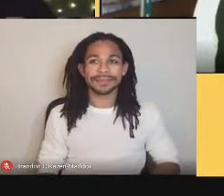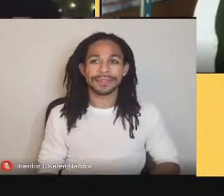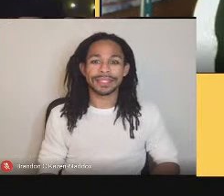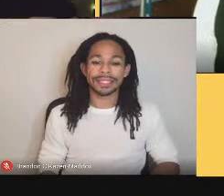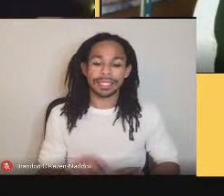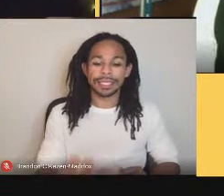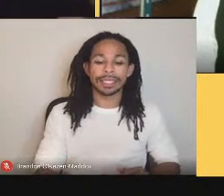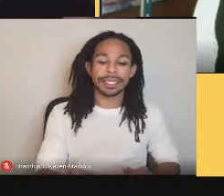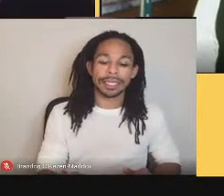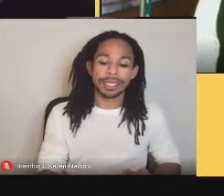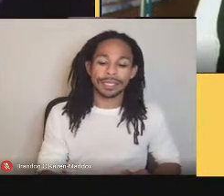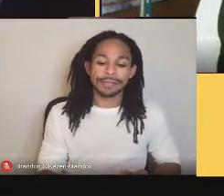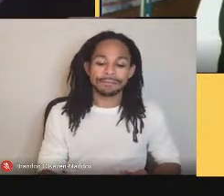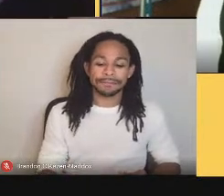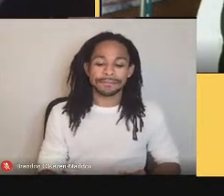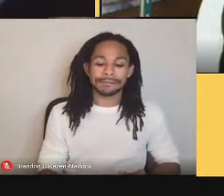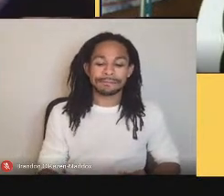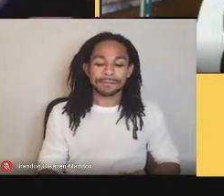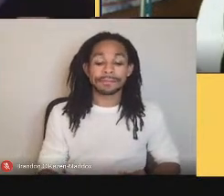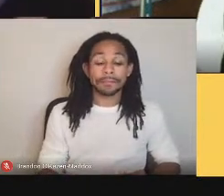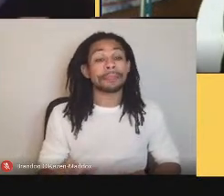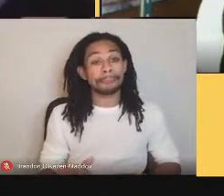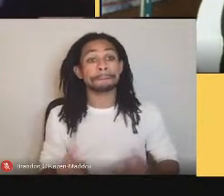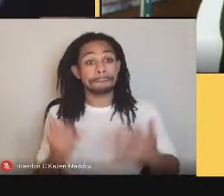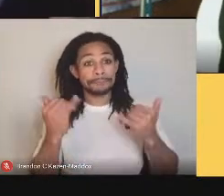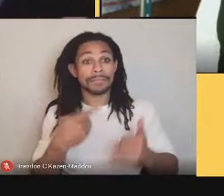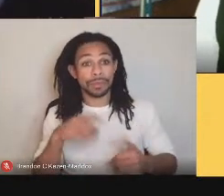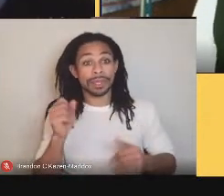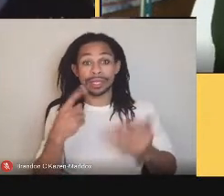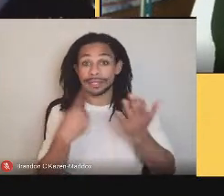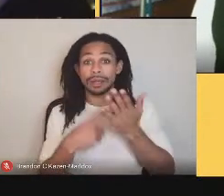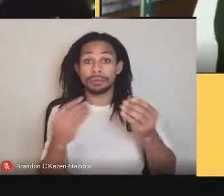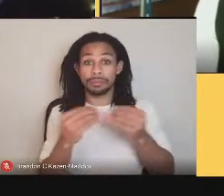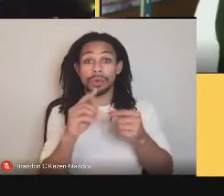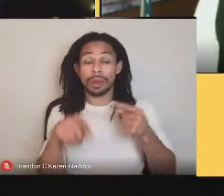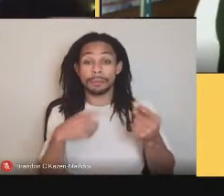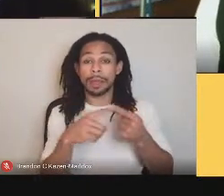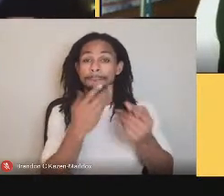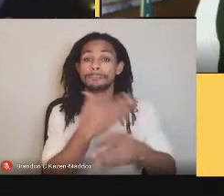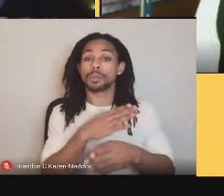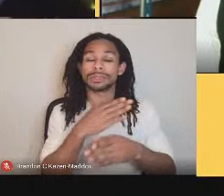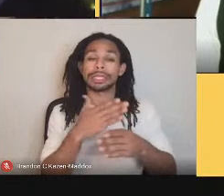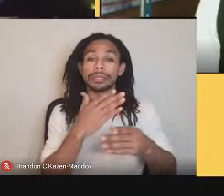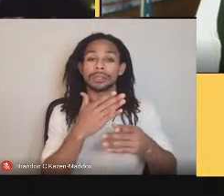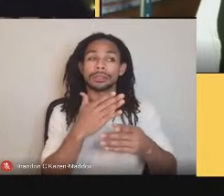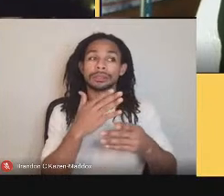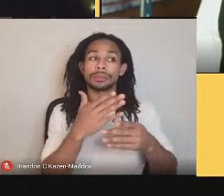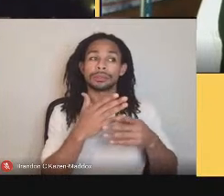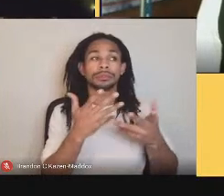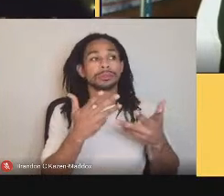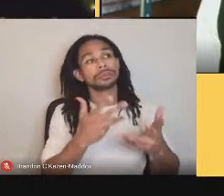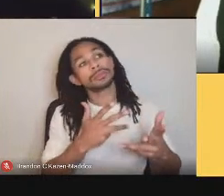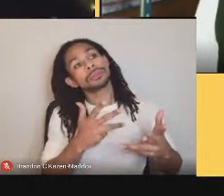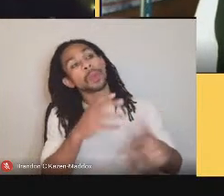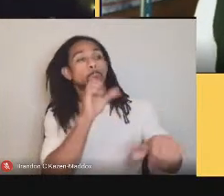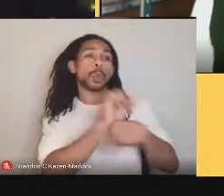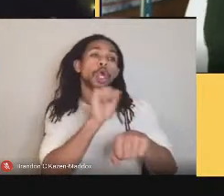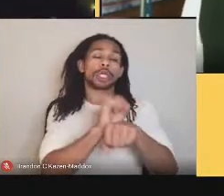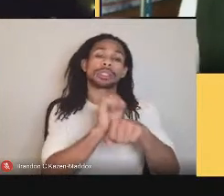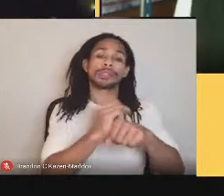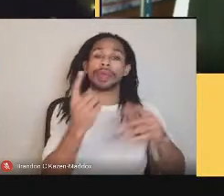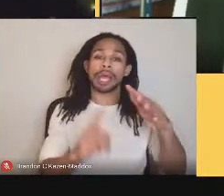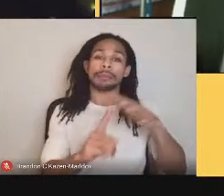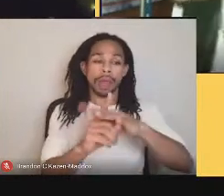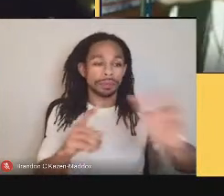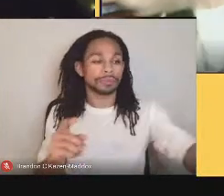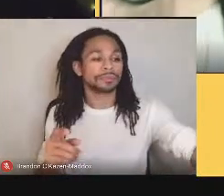So let's talk more about different music pieces that come up, right? So not everyone is going to have the resources to fully score